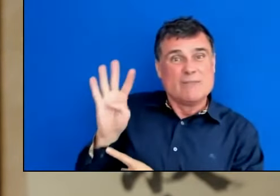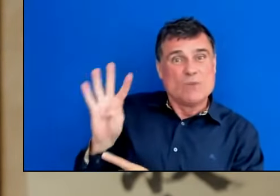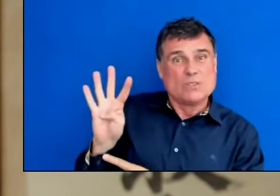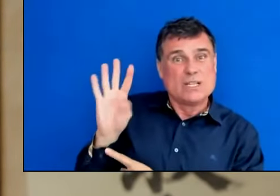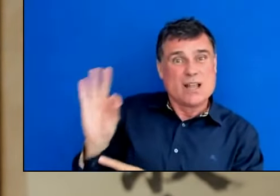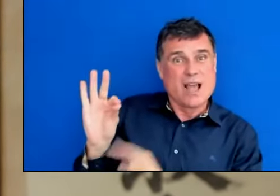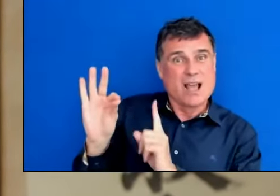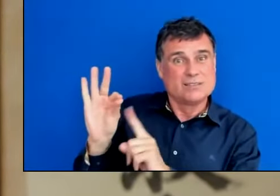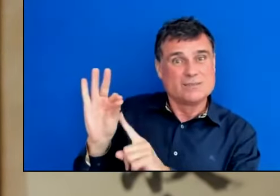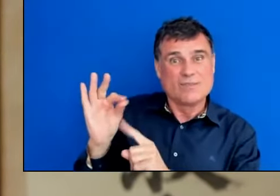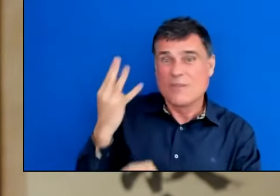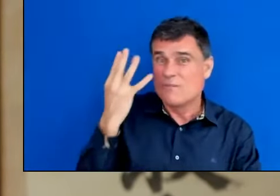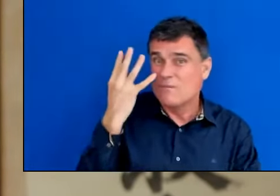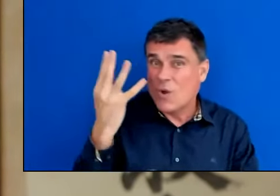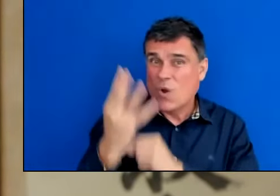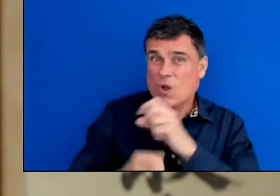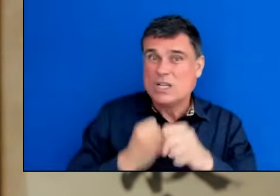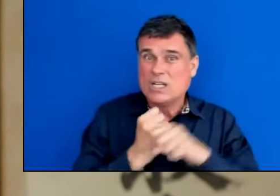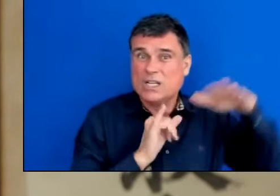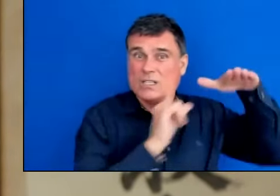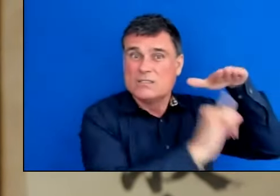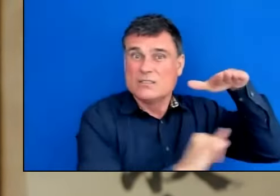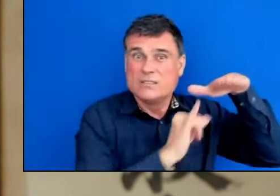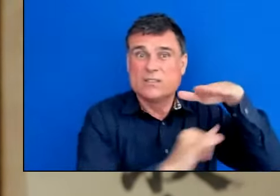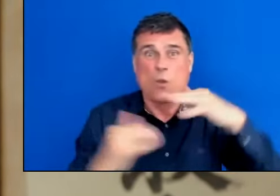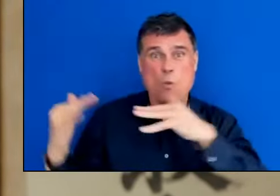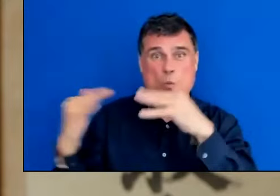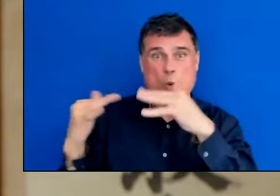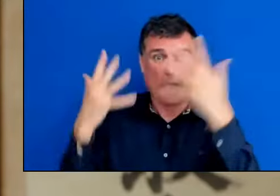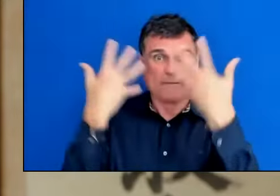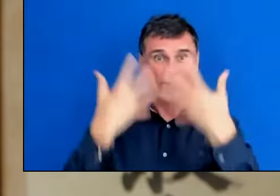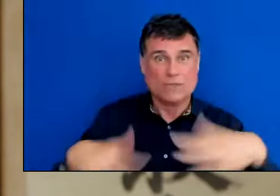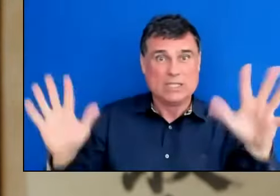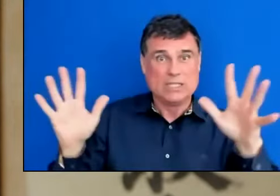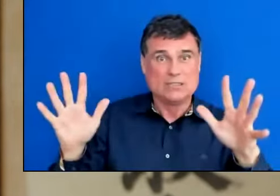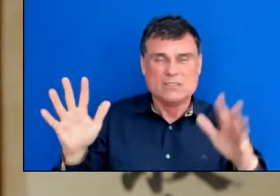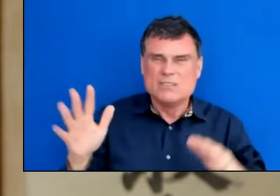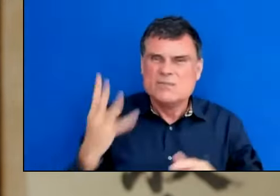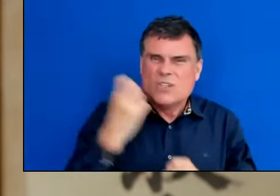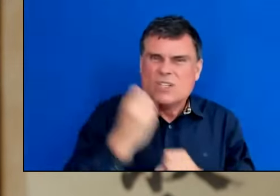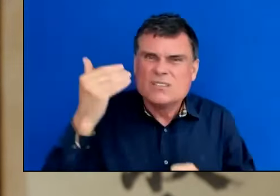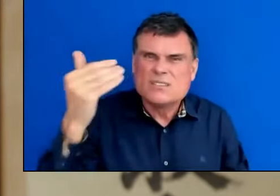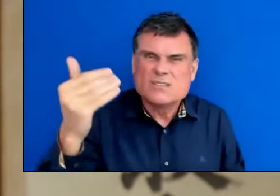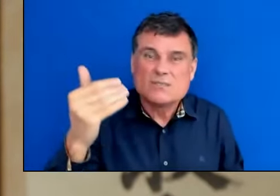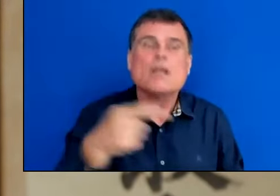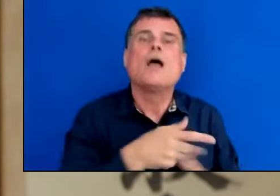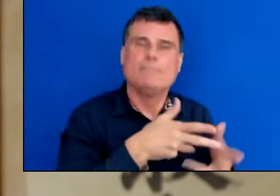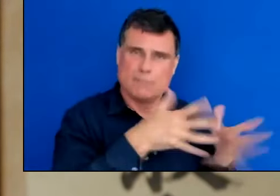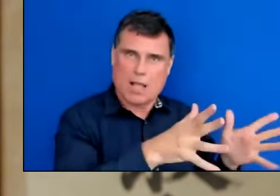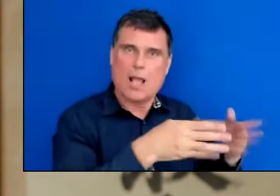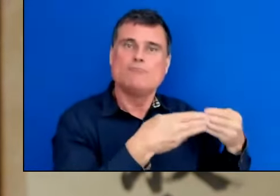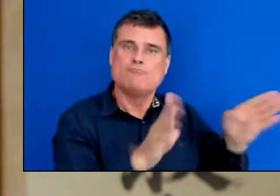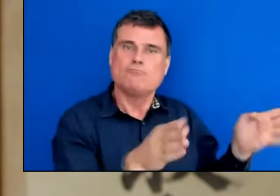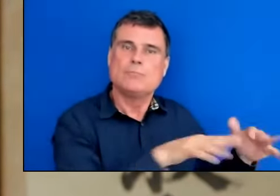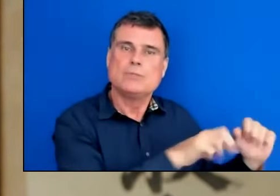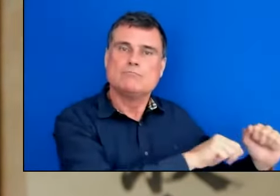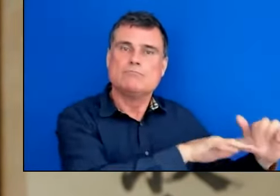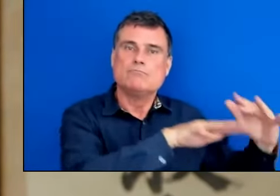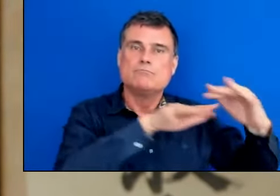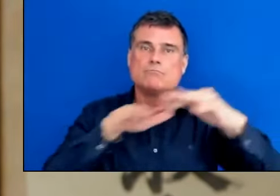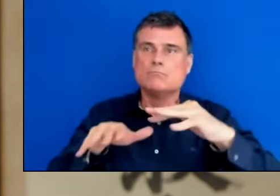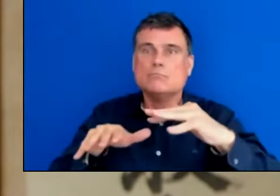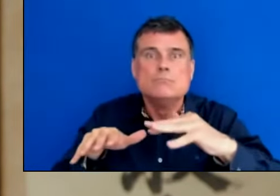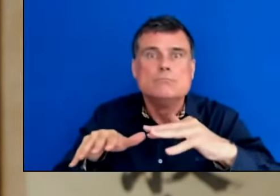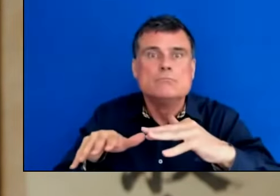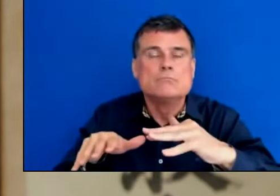1949, 4 years after the Second World War ended, that they were released. And they